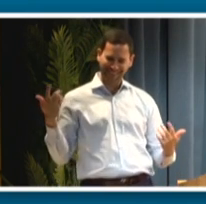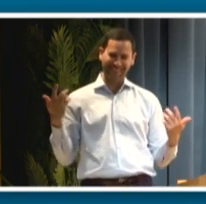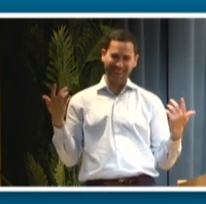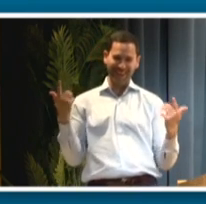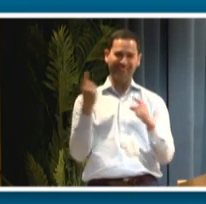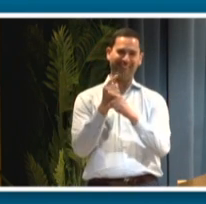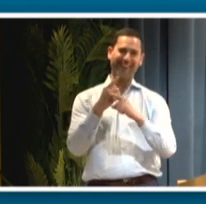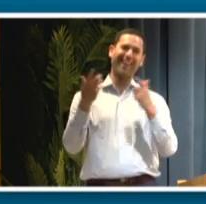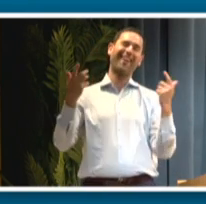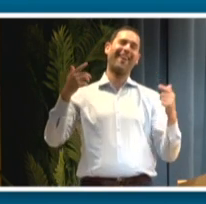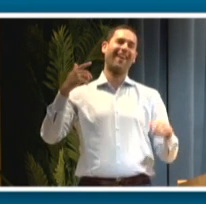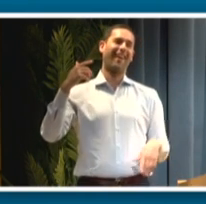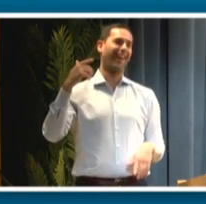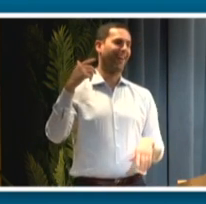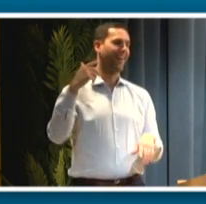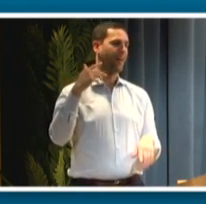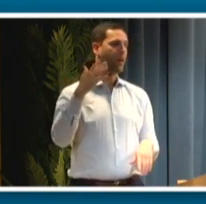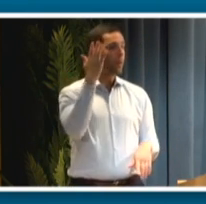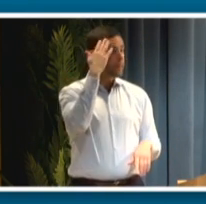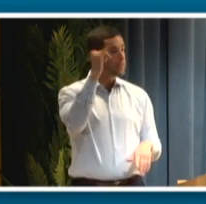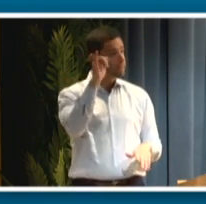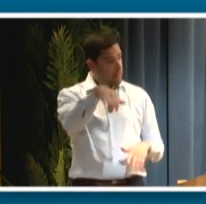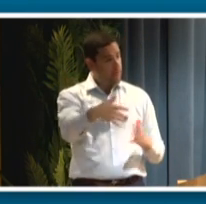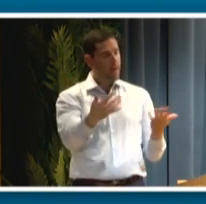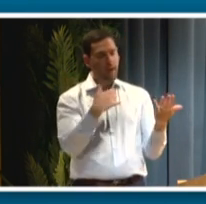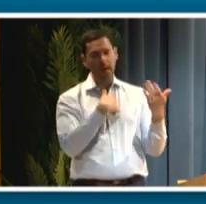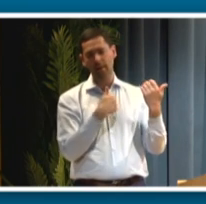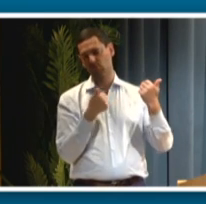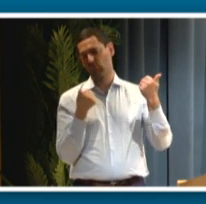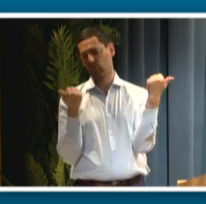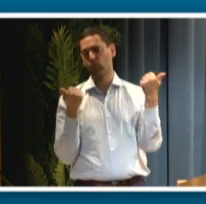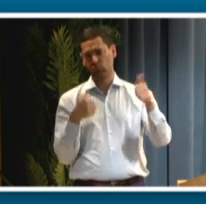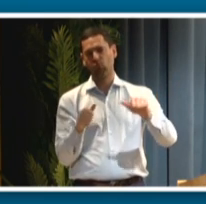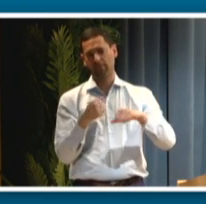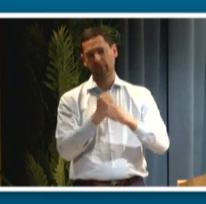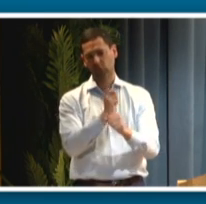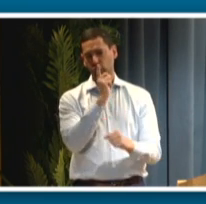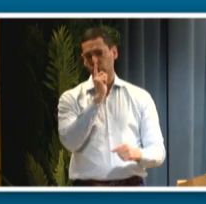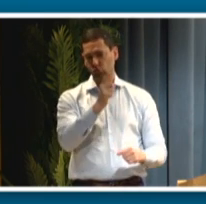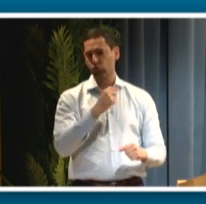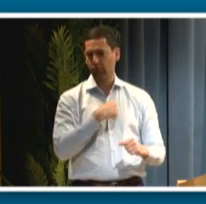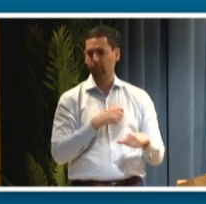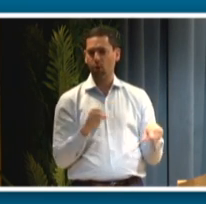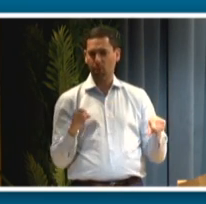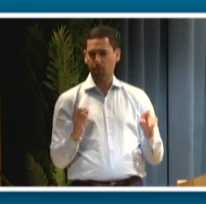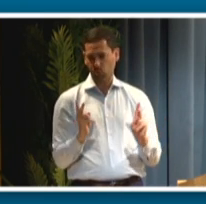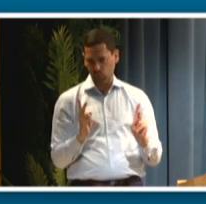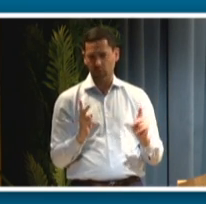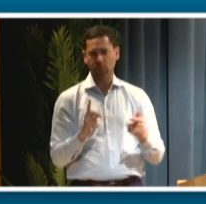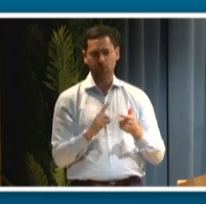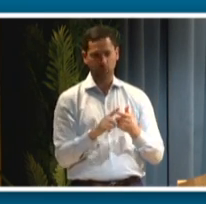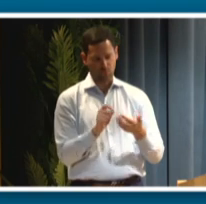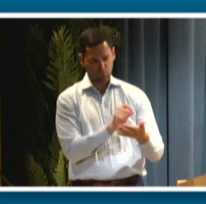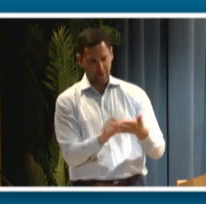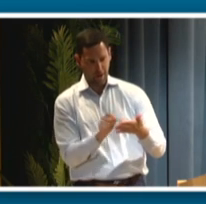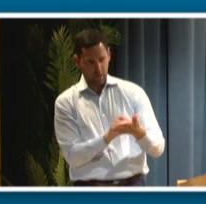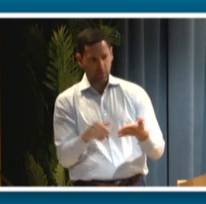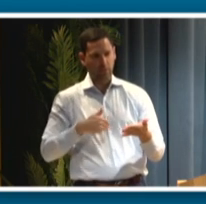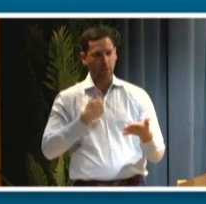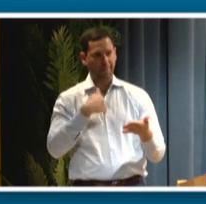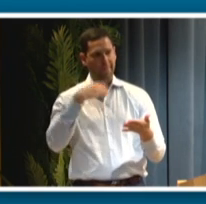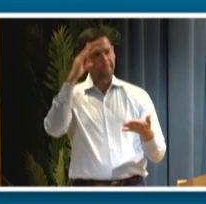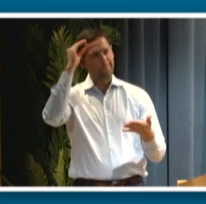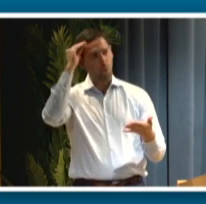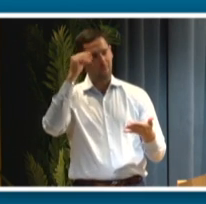sort of the way it was. And so because of that, I try to make sure that I take the opportunity to write young men as whole, because they don't get to